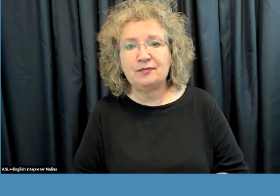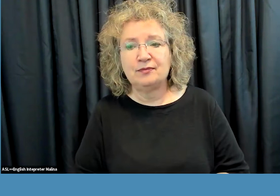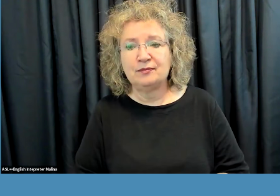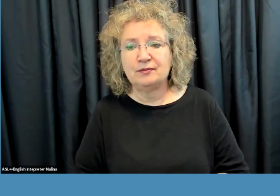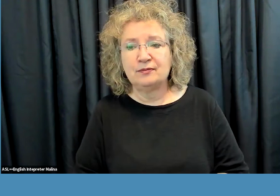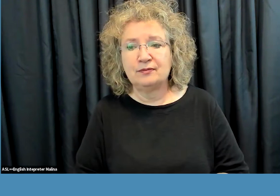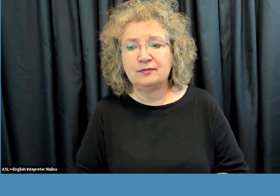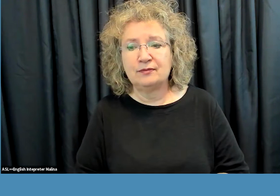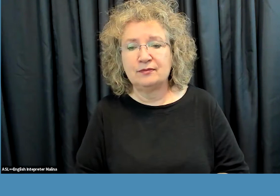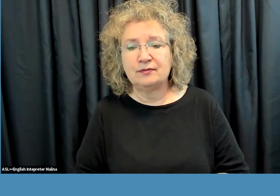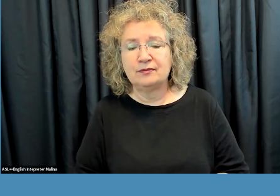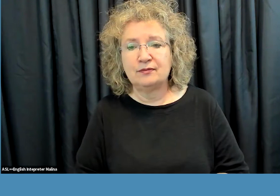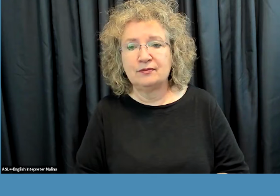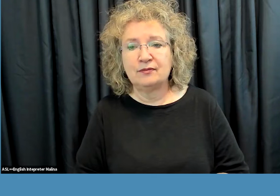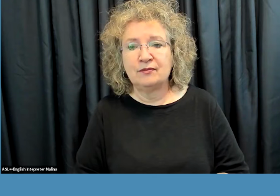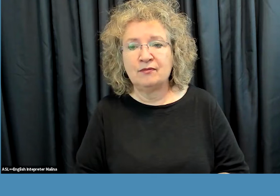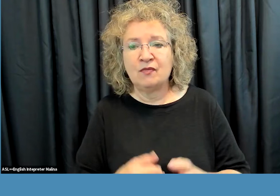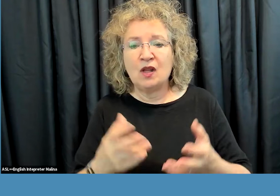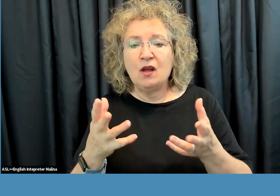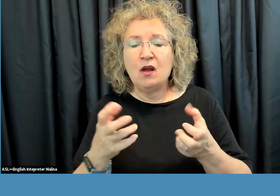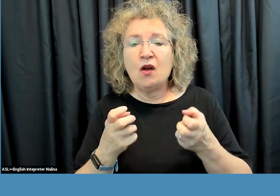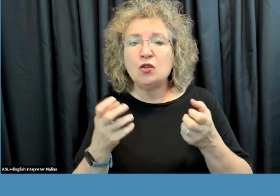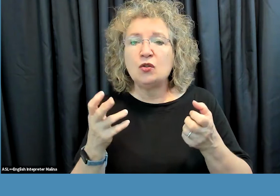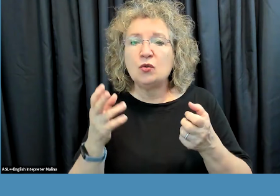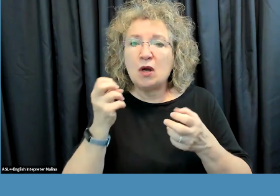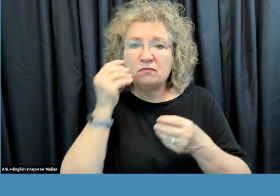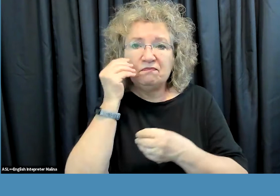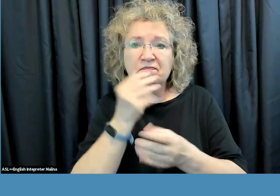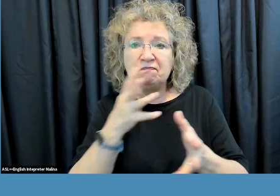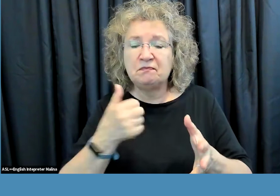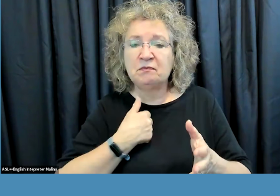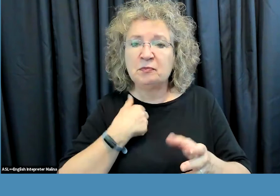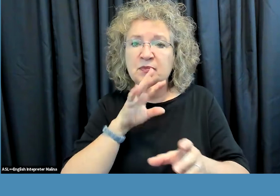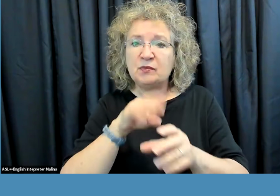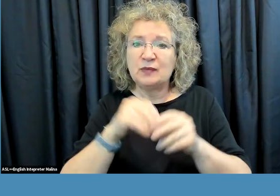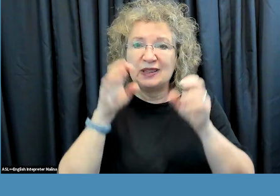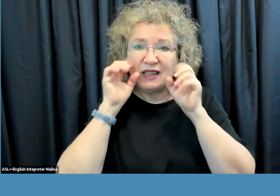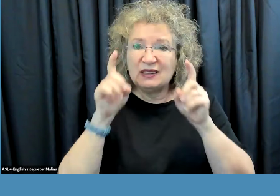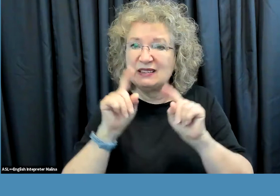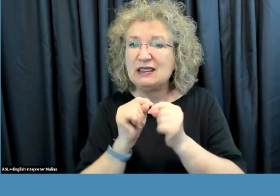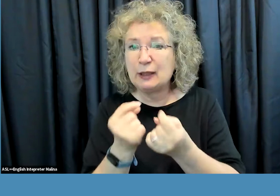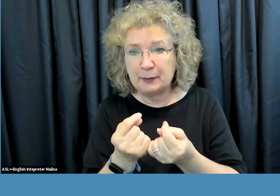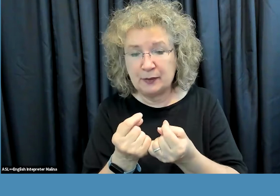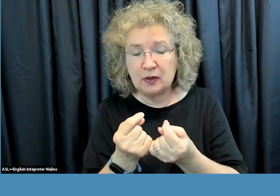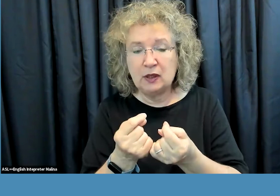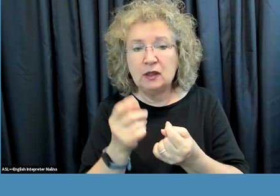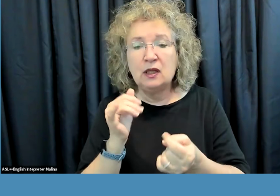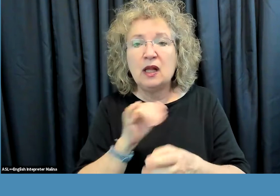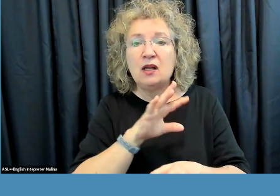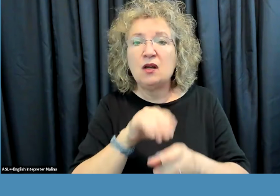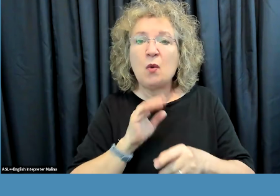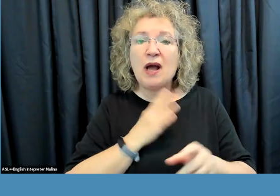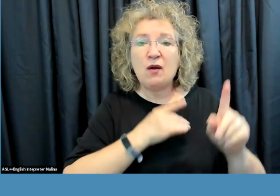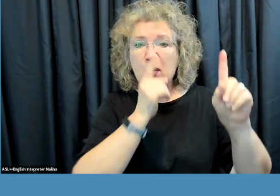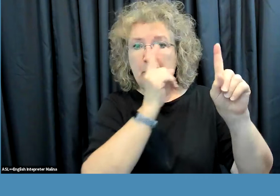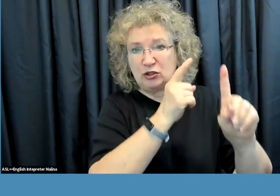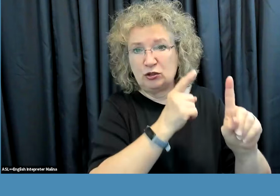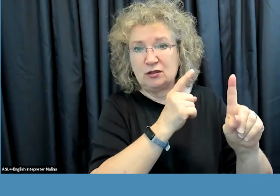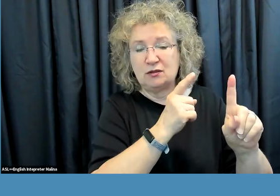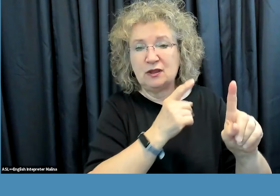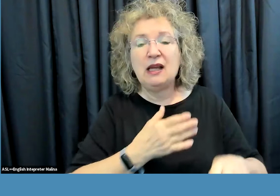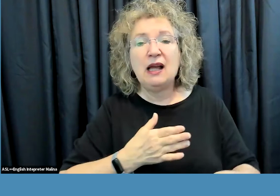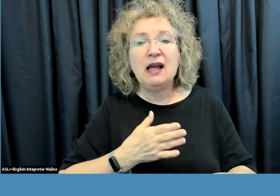I also want to mention that I'm part of our education team, and that's also a part of our mission, and I'm happy to share